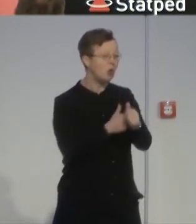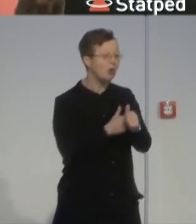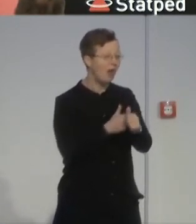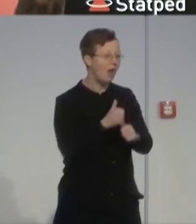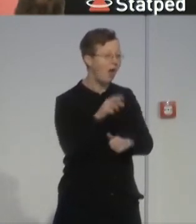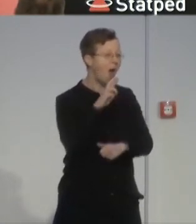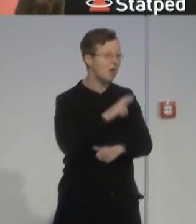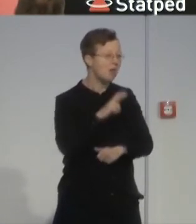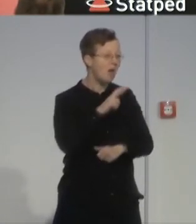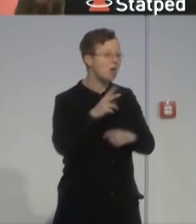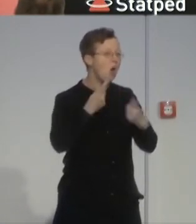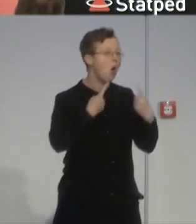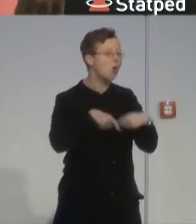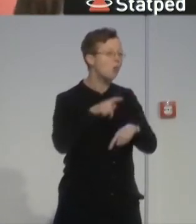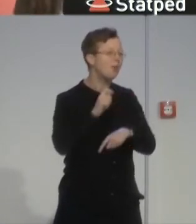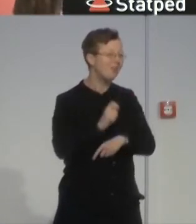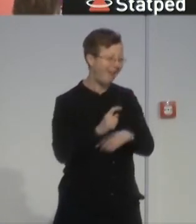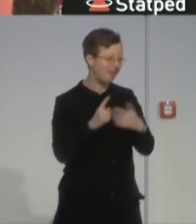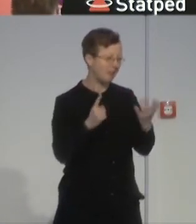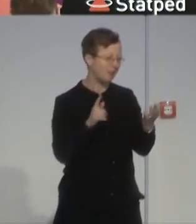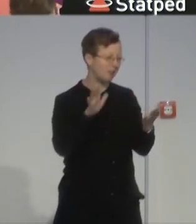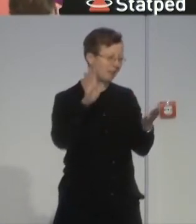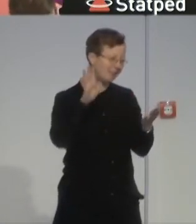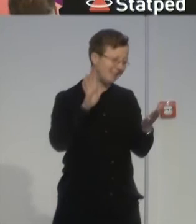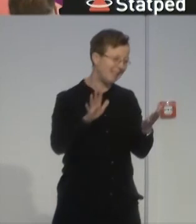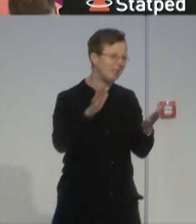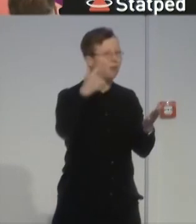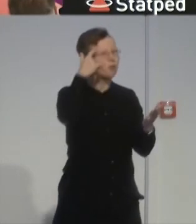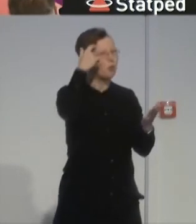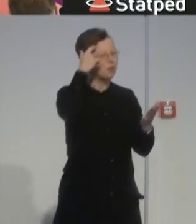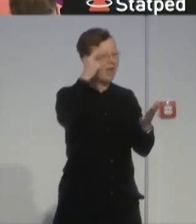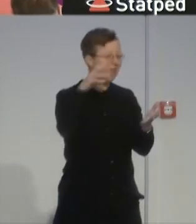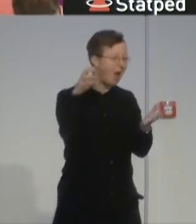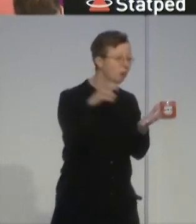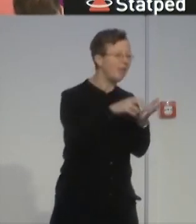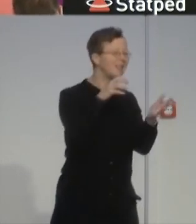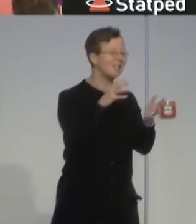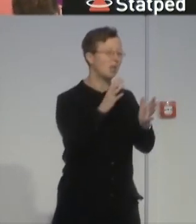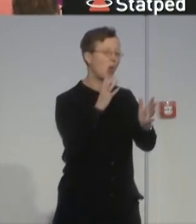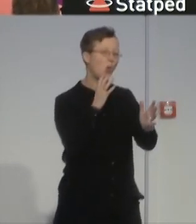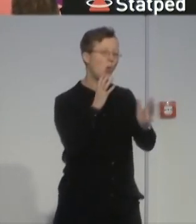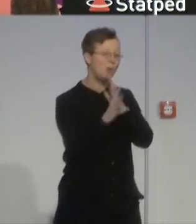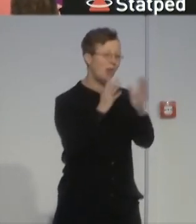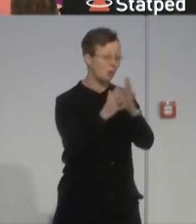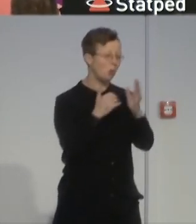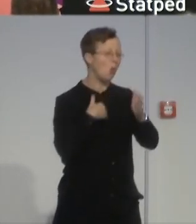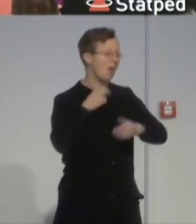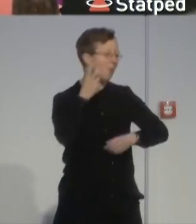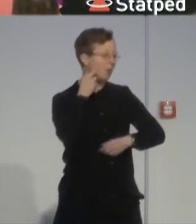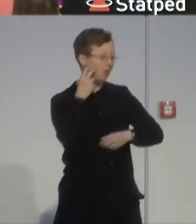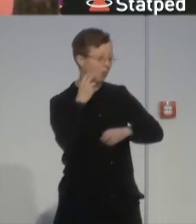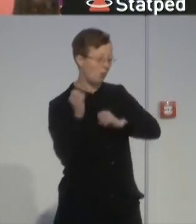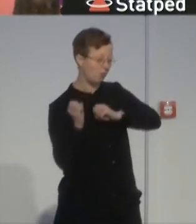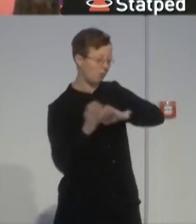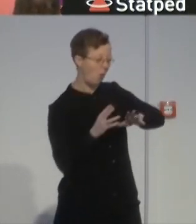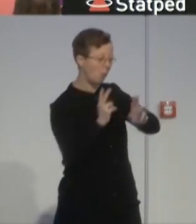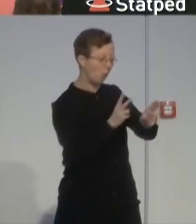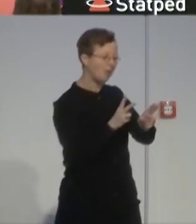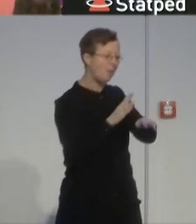Rommetveit, his understanding of authentic communication, and I tried to use it in relation to congenital